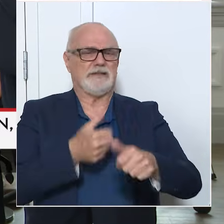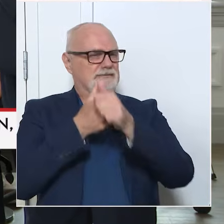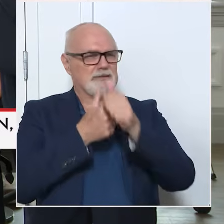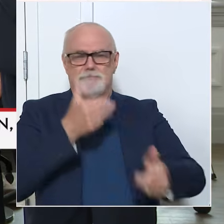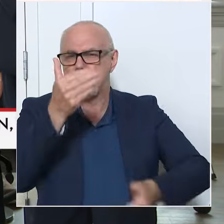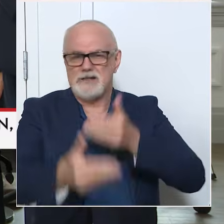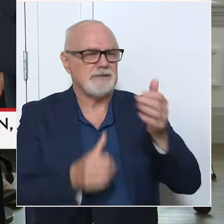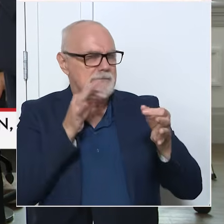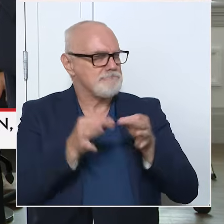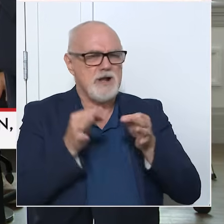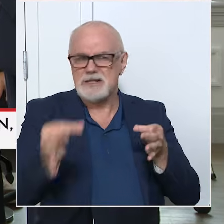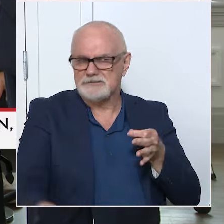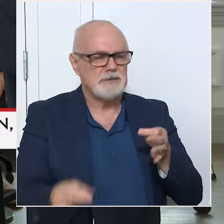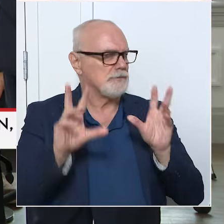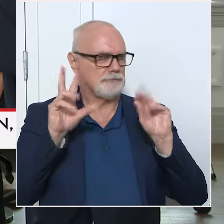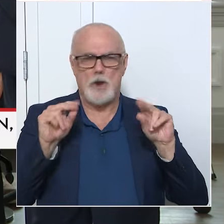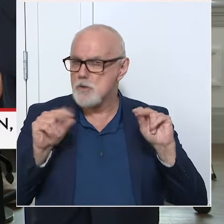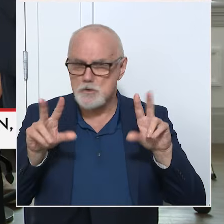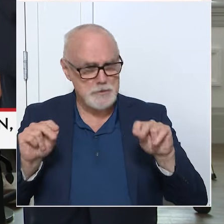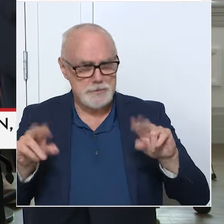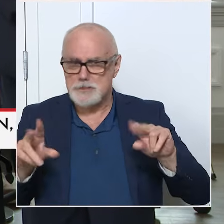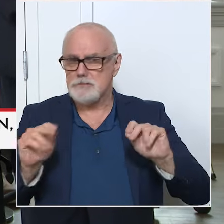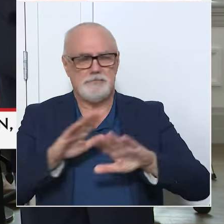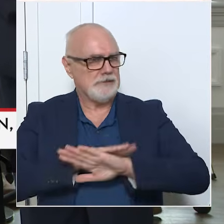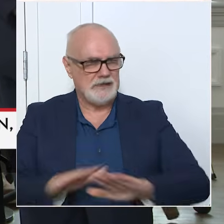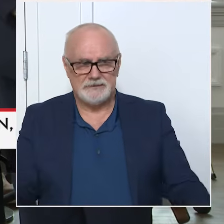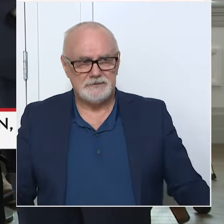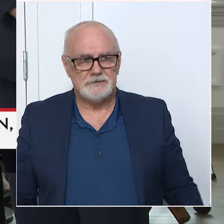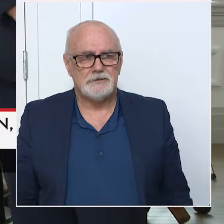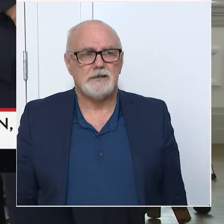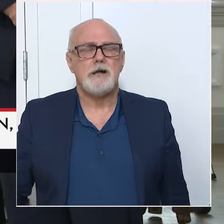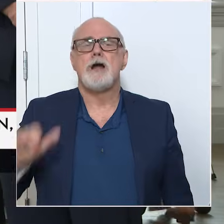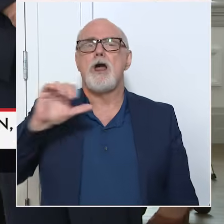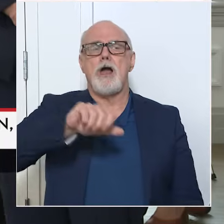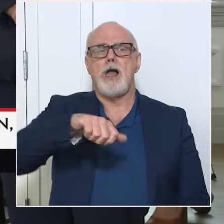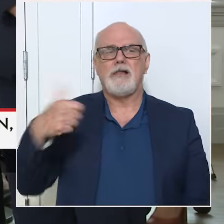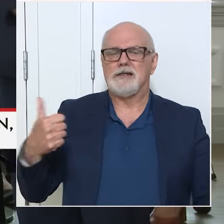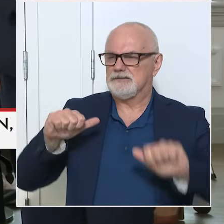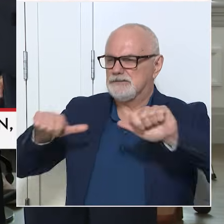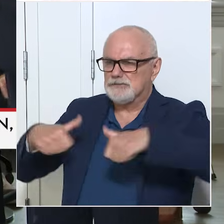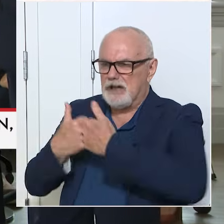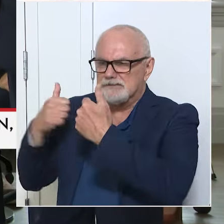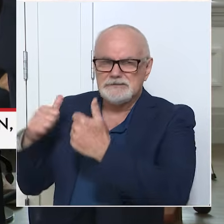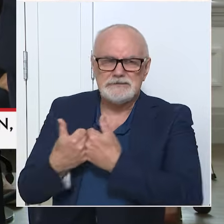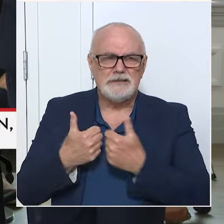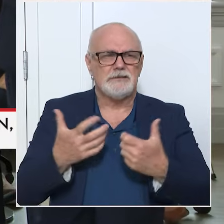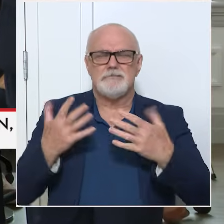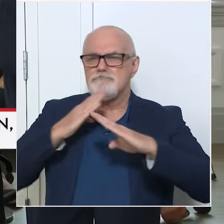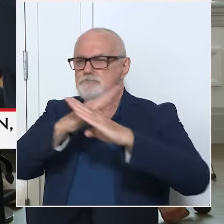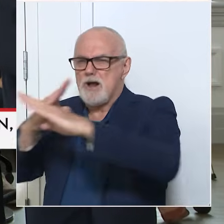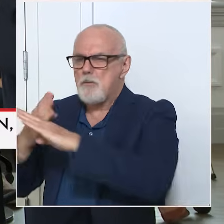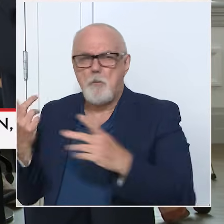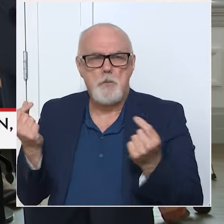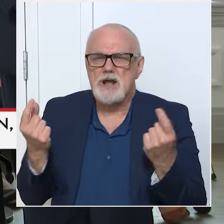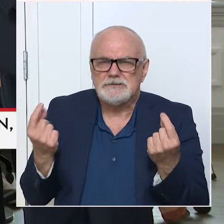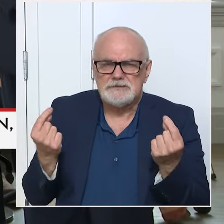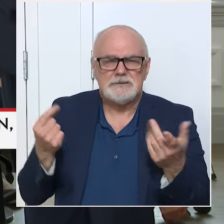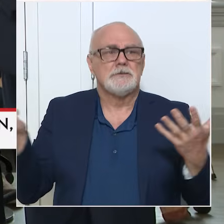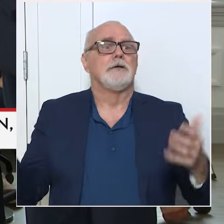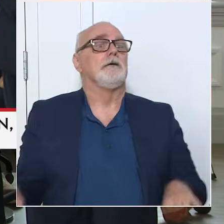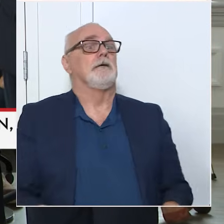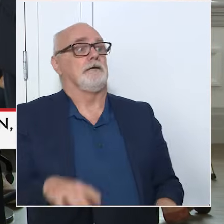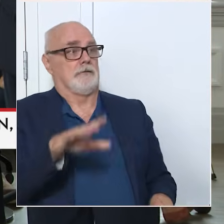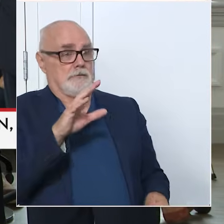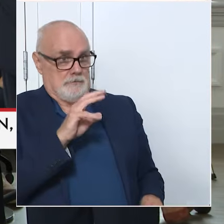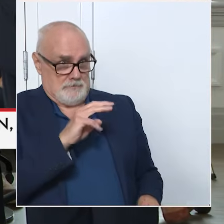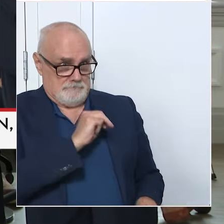you speak to the other hurdles, though, just like what you think are the biggest challenges to making sure that timeline is what it is? I mean,